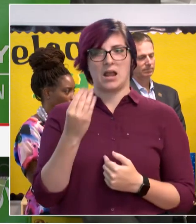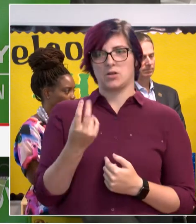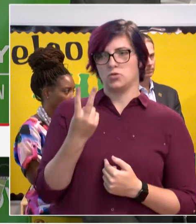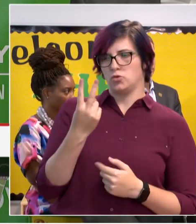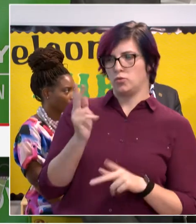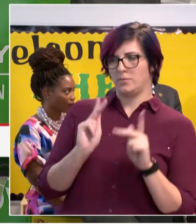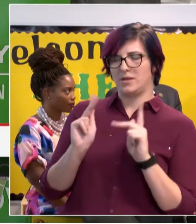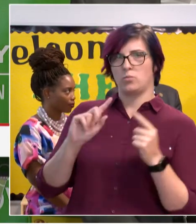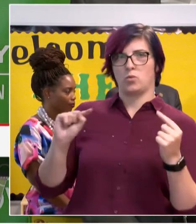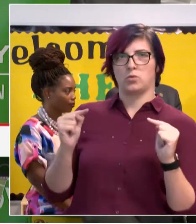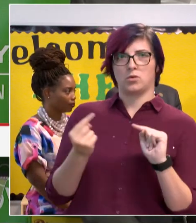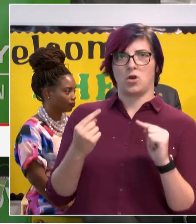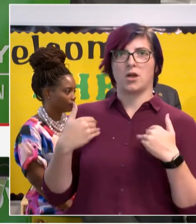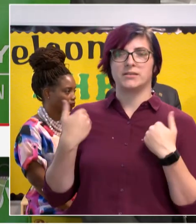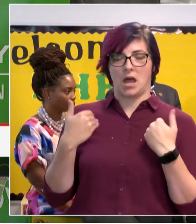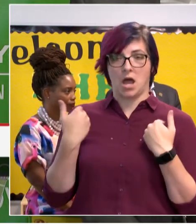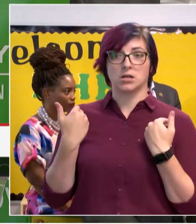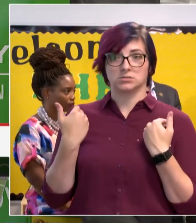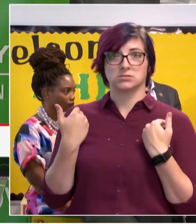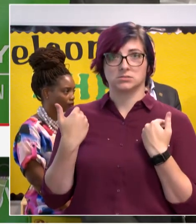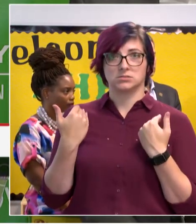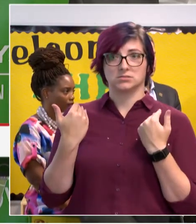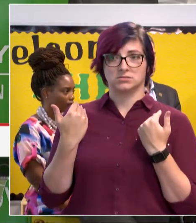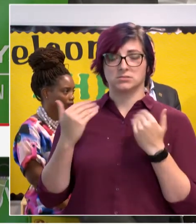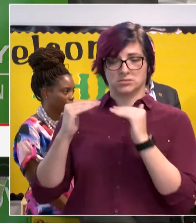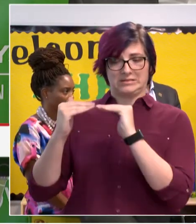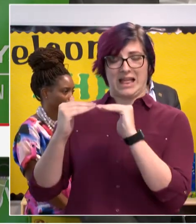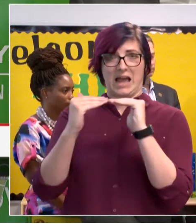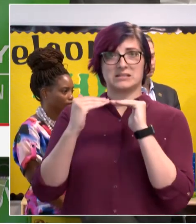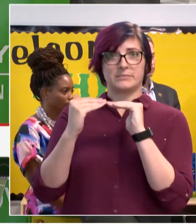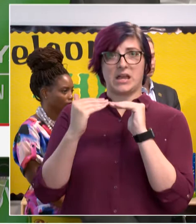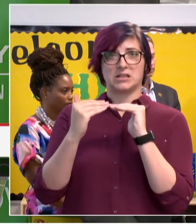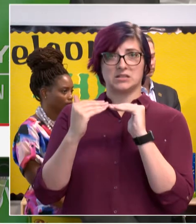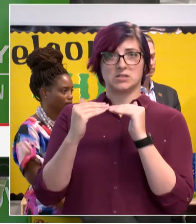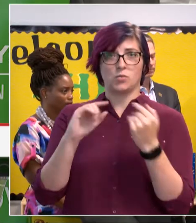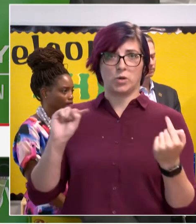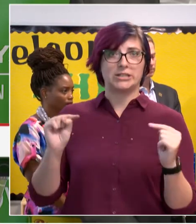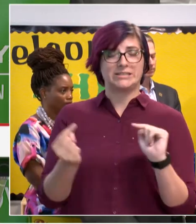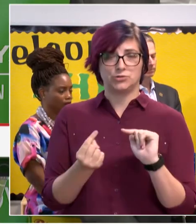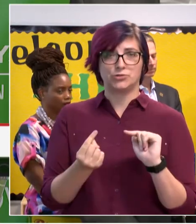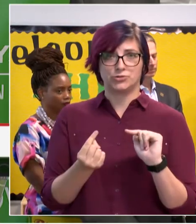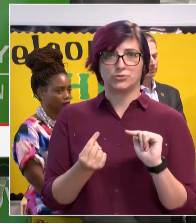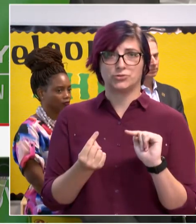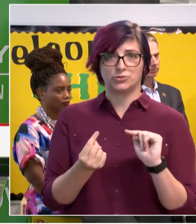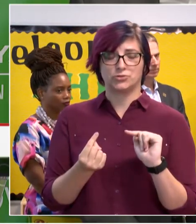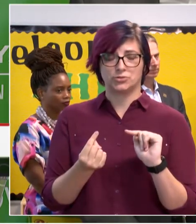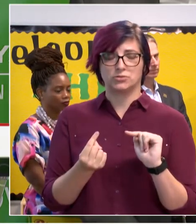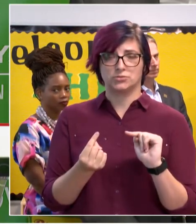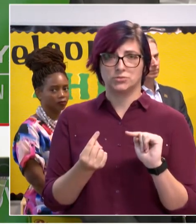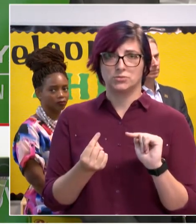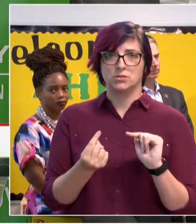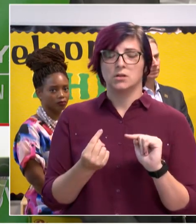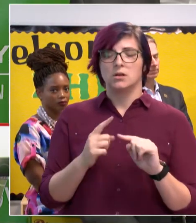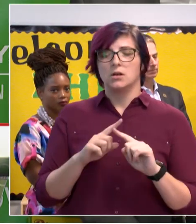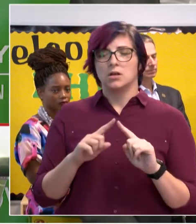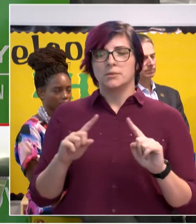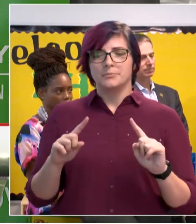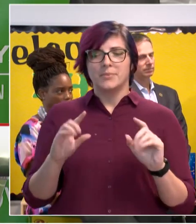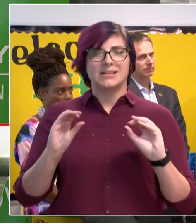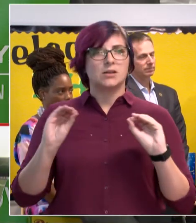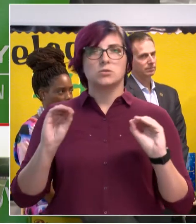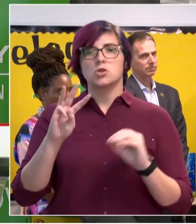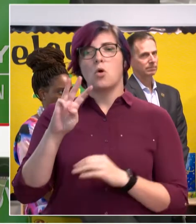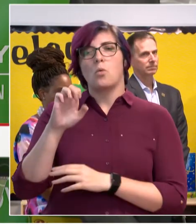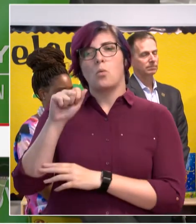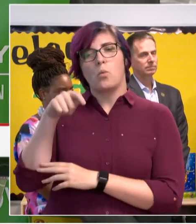were injured. Two of his classmates were injured, but there was no weapon